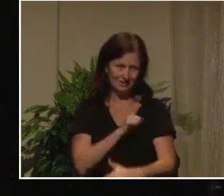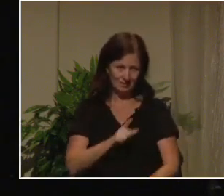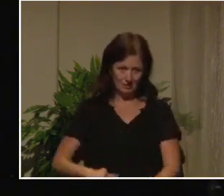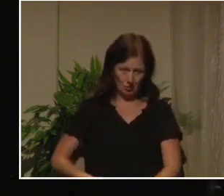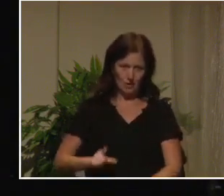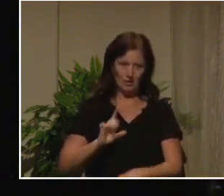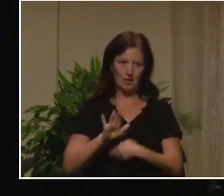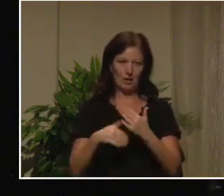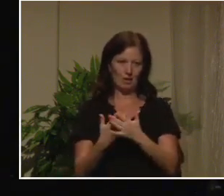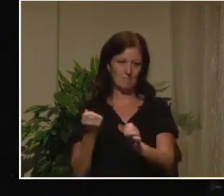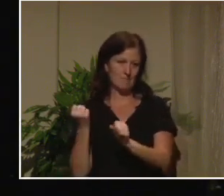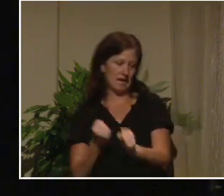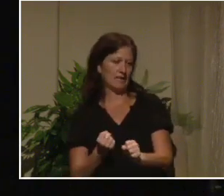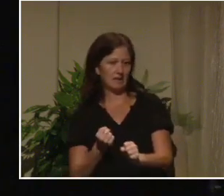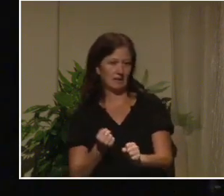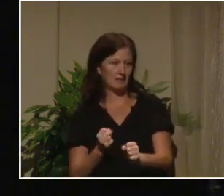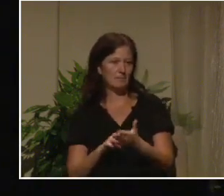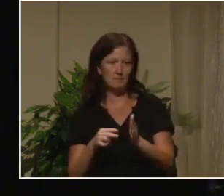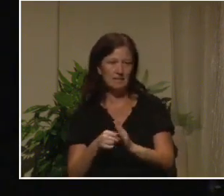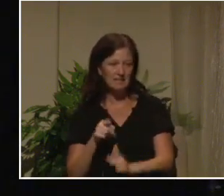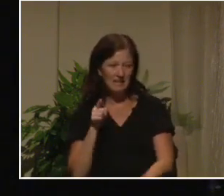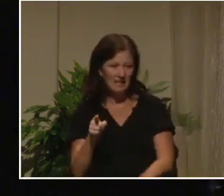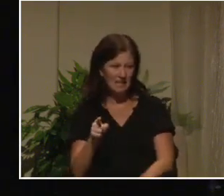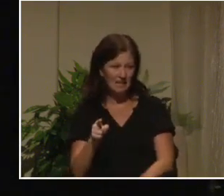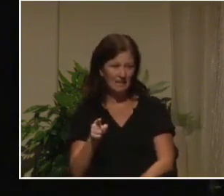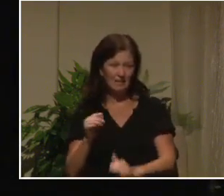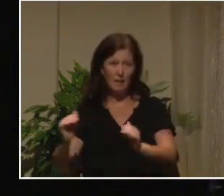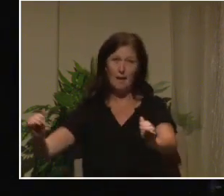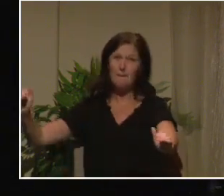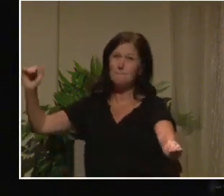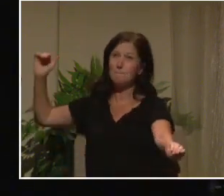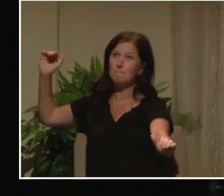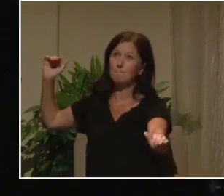He is holy beyond category for holiness.